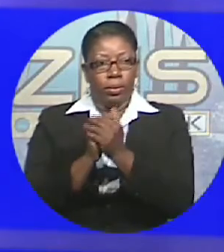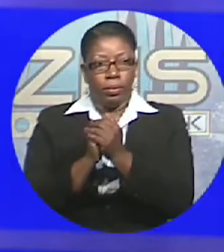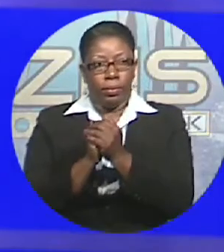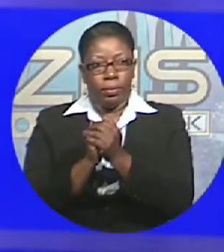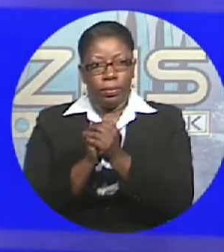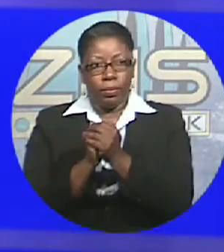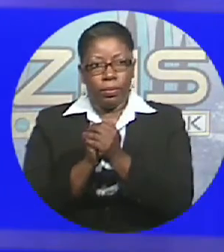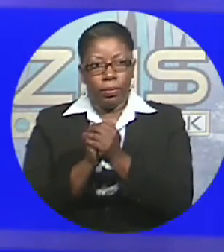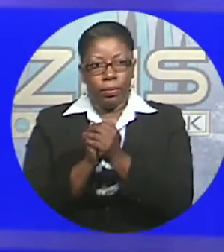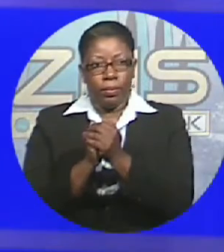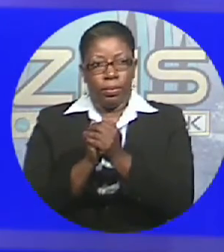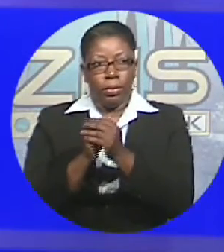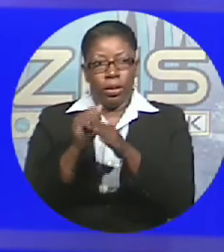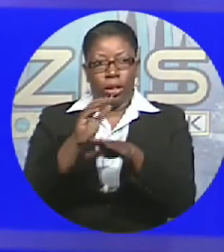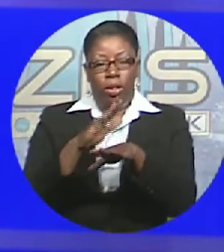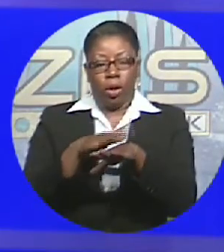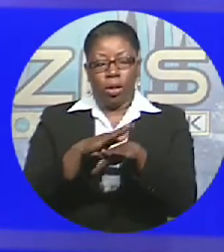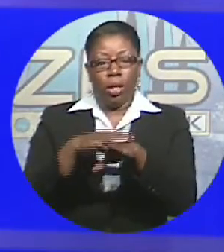log on to